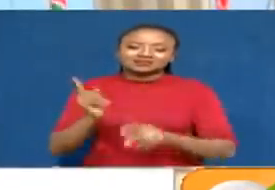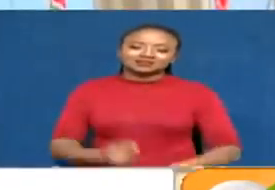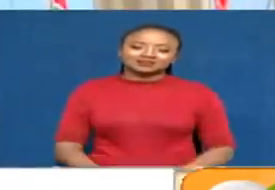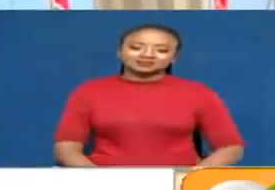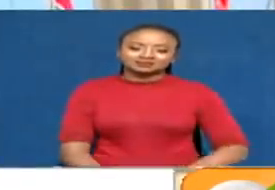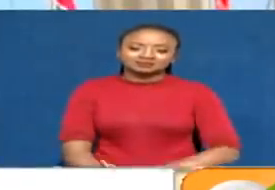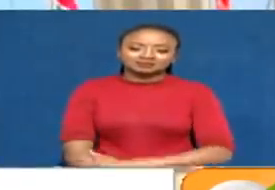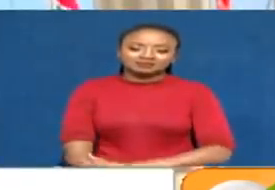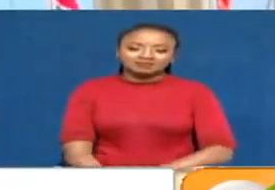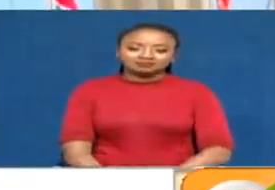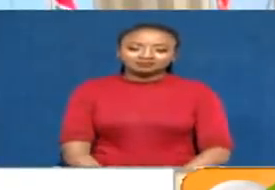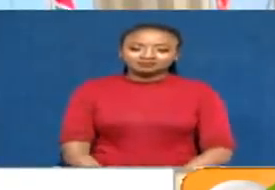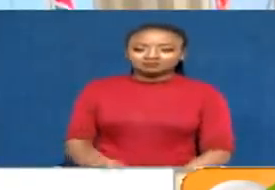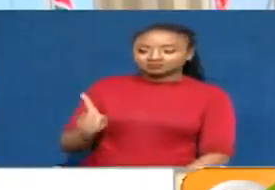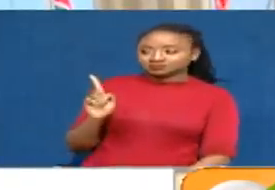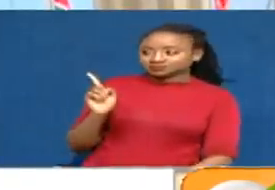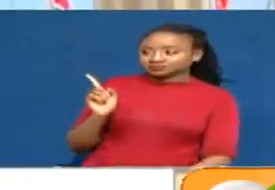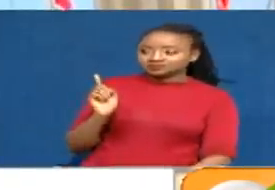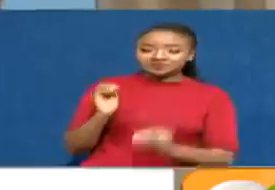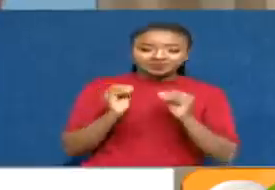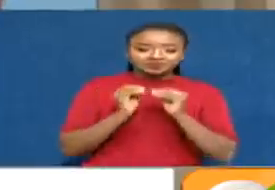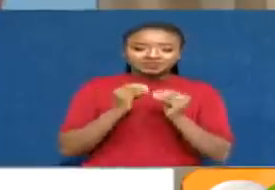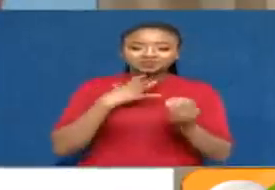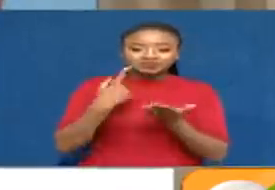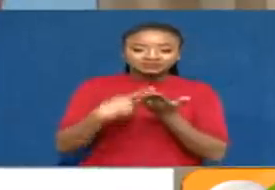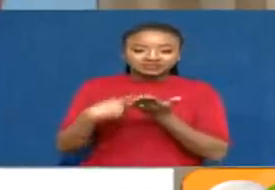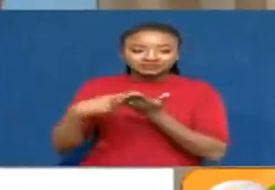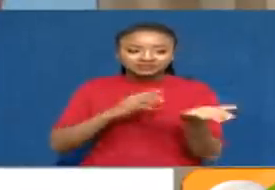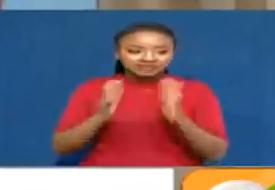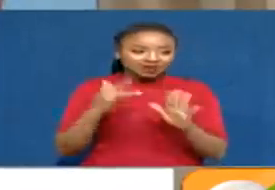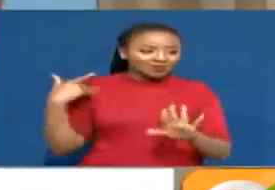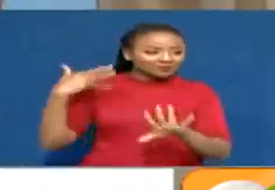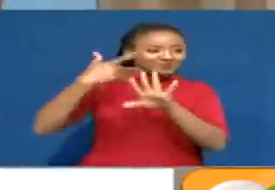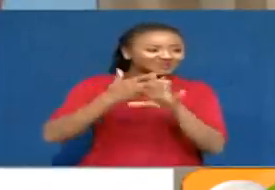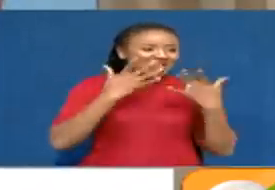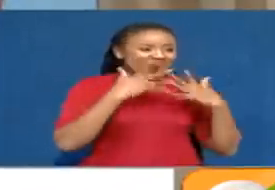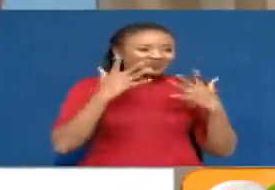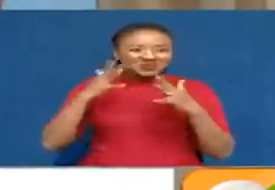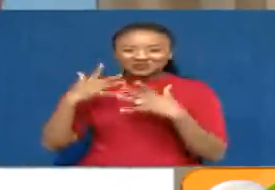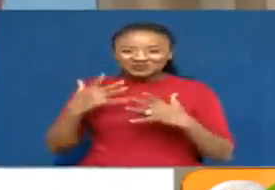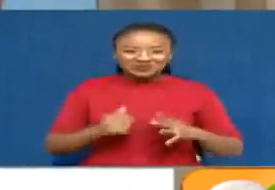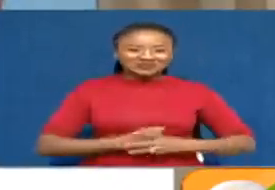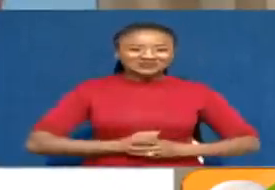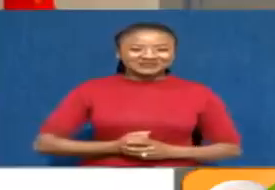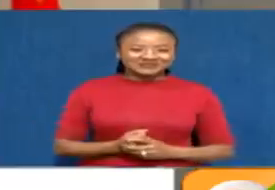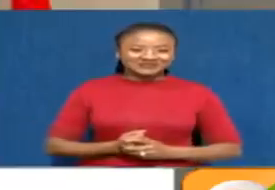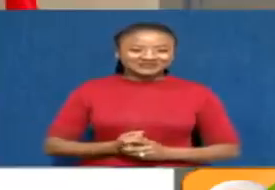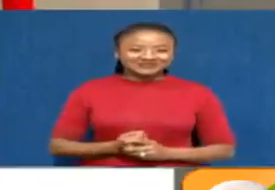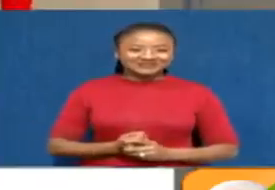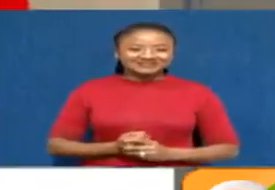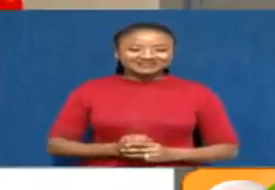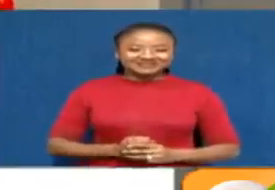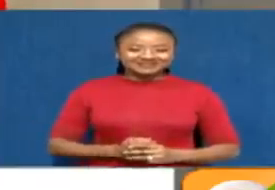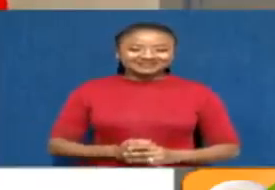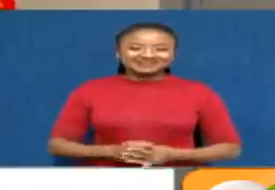A meeting at Jubilee House to dissect the party's streak of losses and waning popularity more so in President Uhuru Kenyatta's central backyard